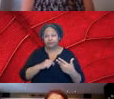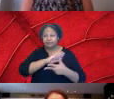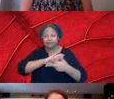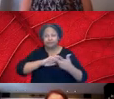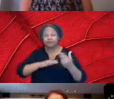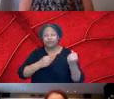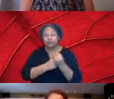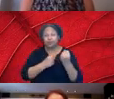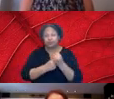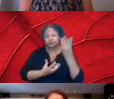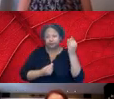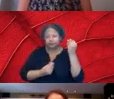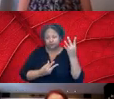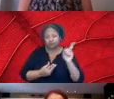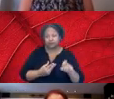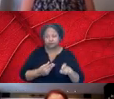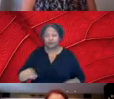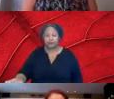materials pieces.